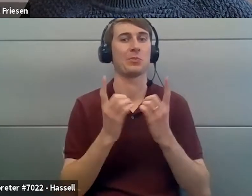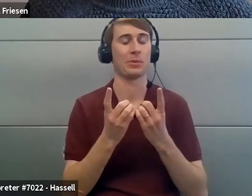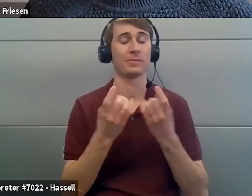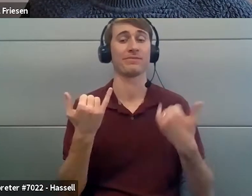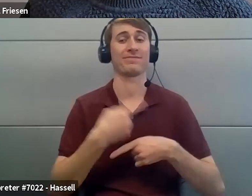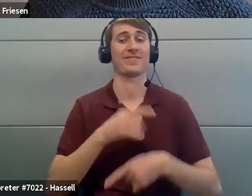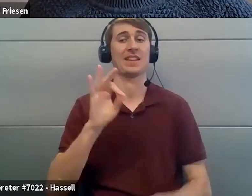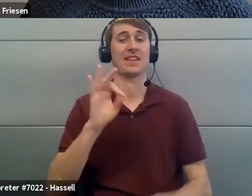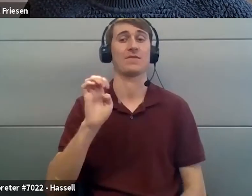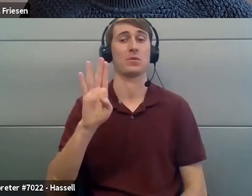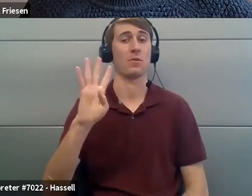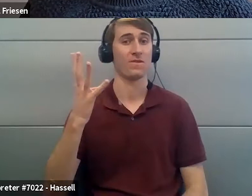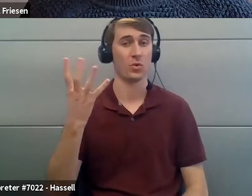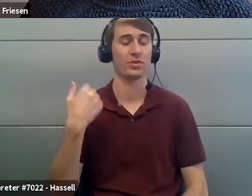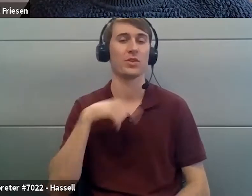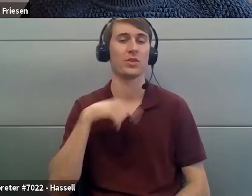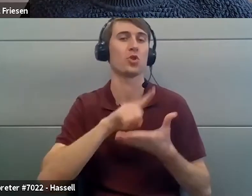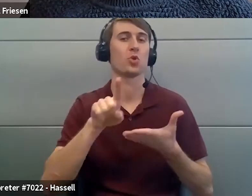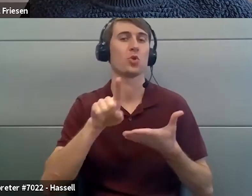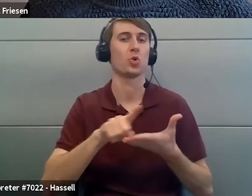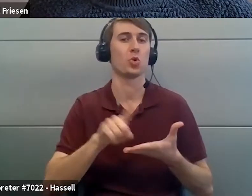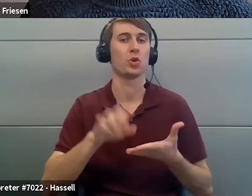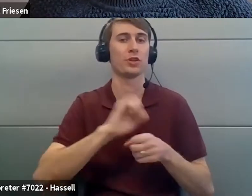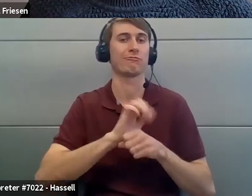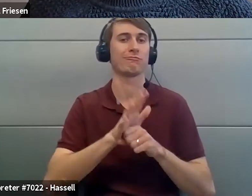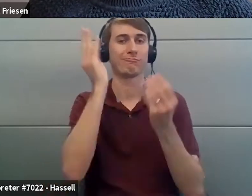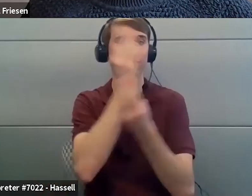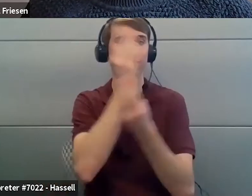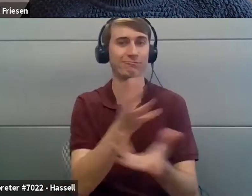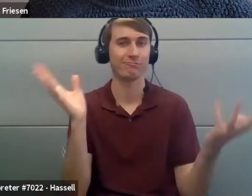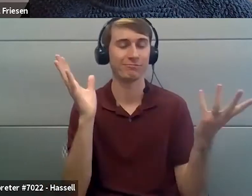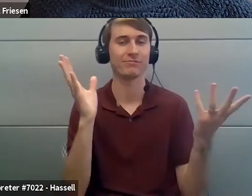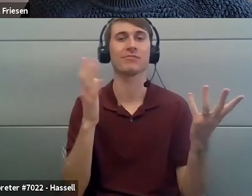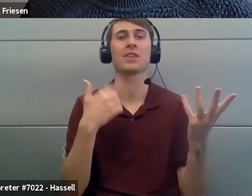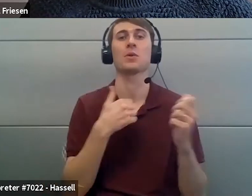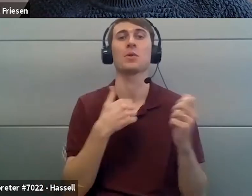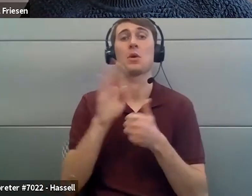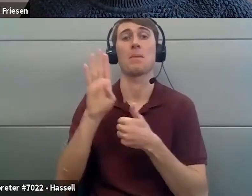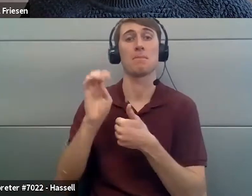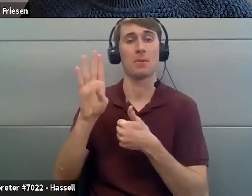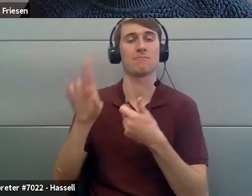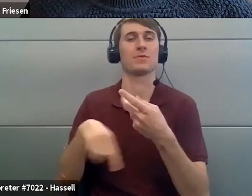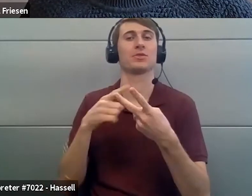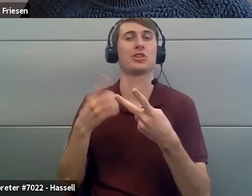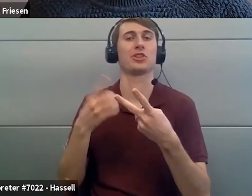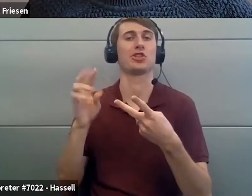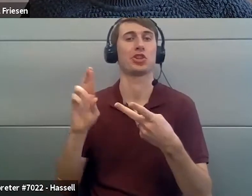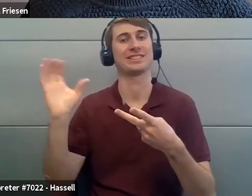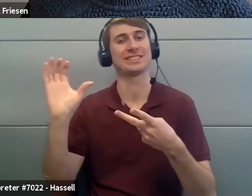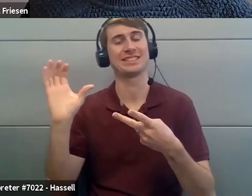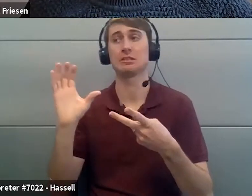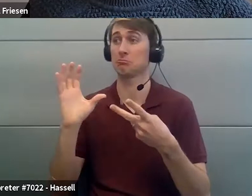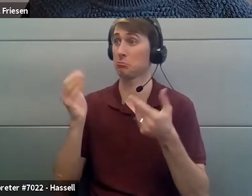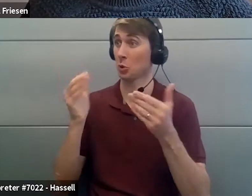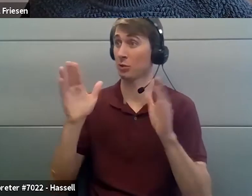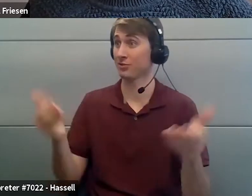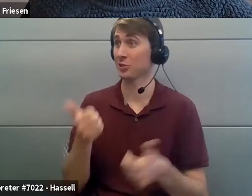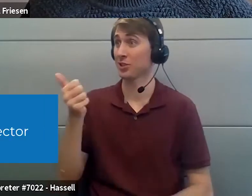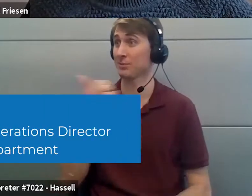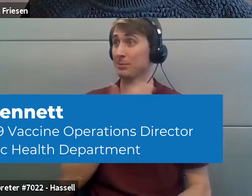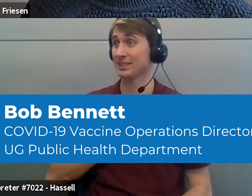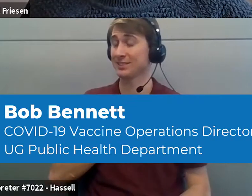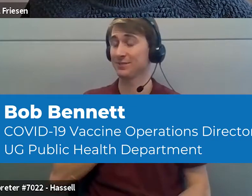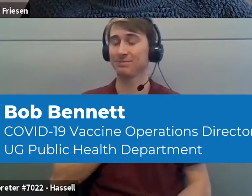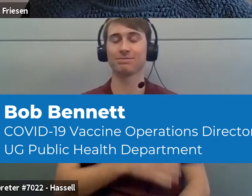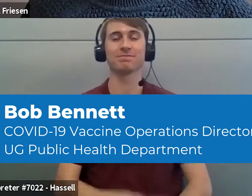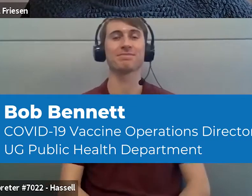weekly COVID-19 update. I'm here with Bob and Dr. C. Do you all want to introduce yourselves? Hi, I'm Bob